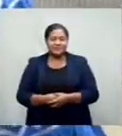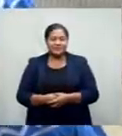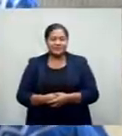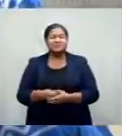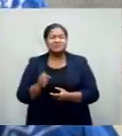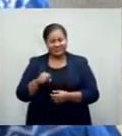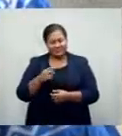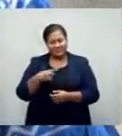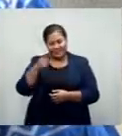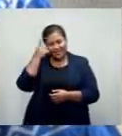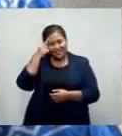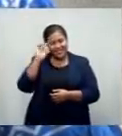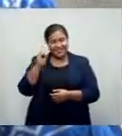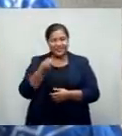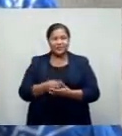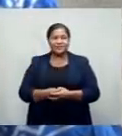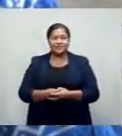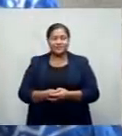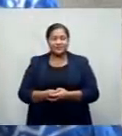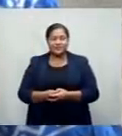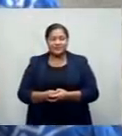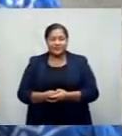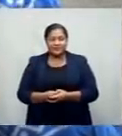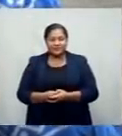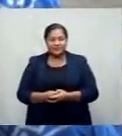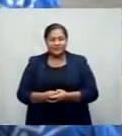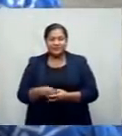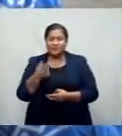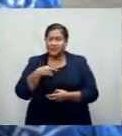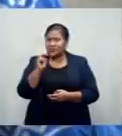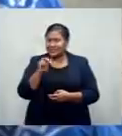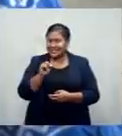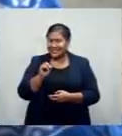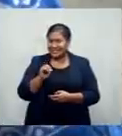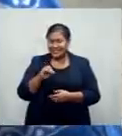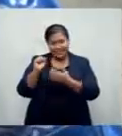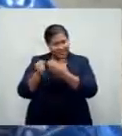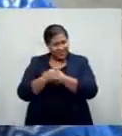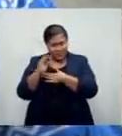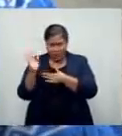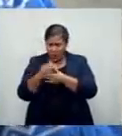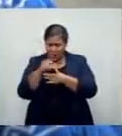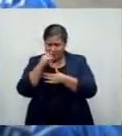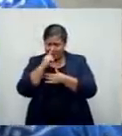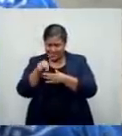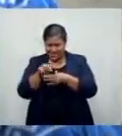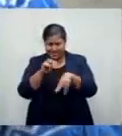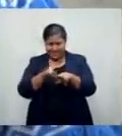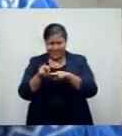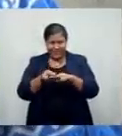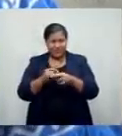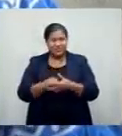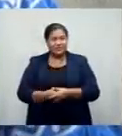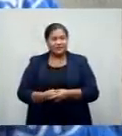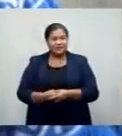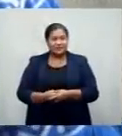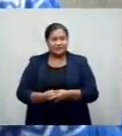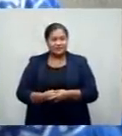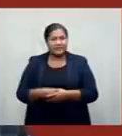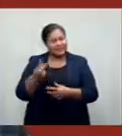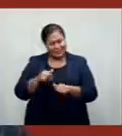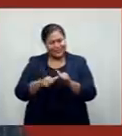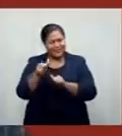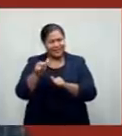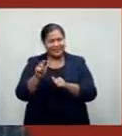so, because we need the safety of all the people in Fiji, and that's the best